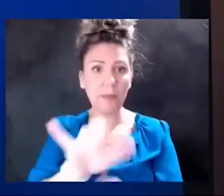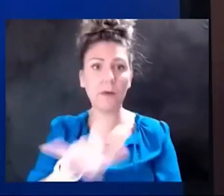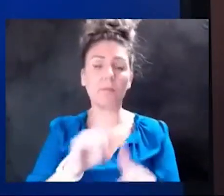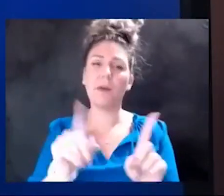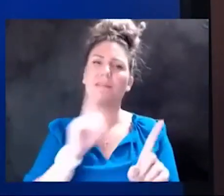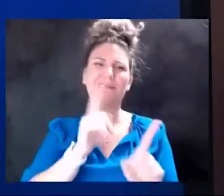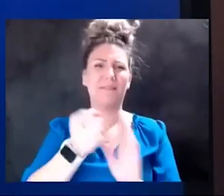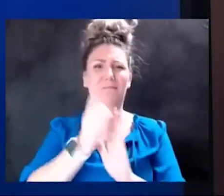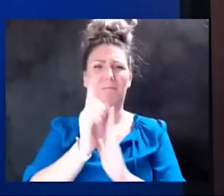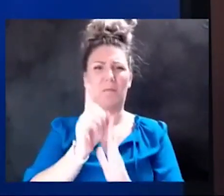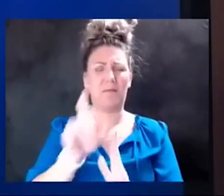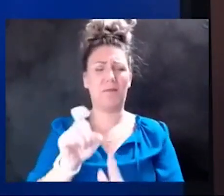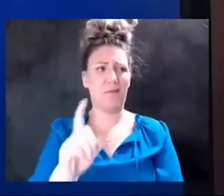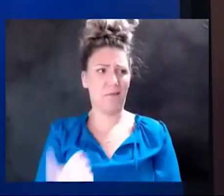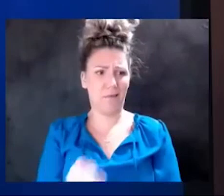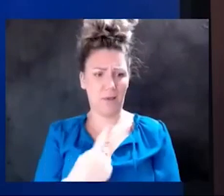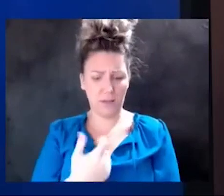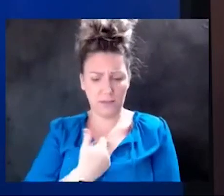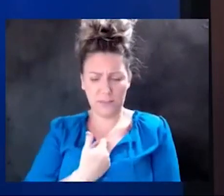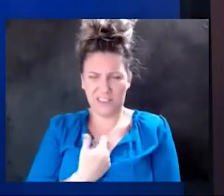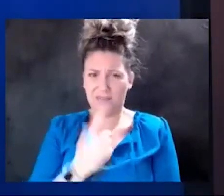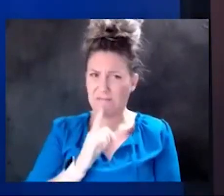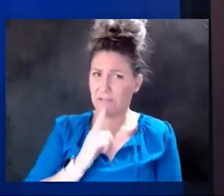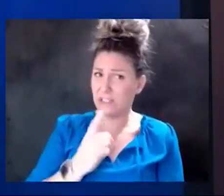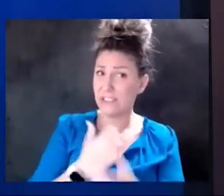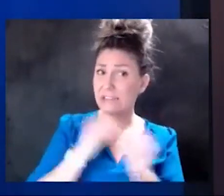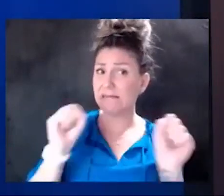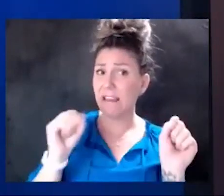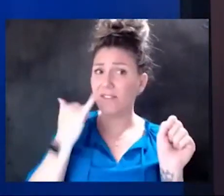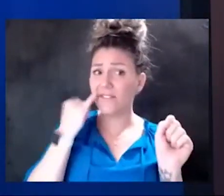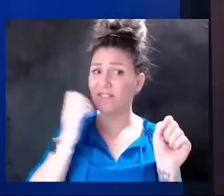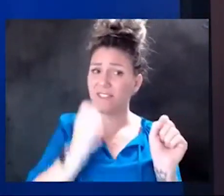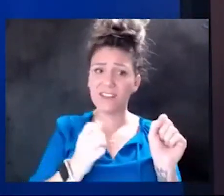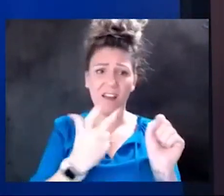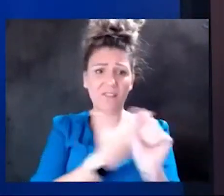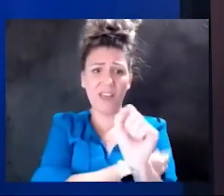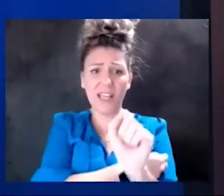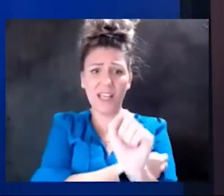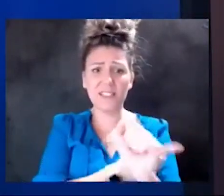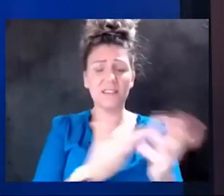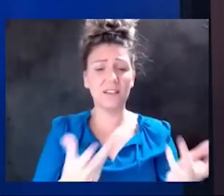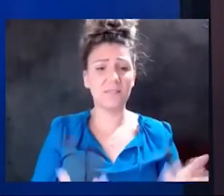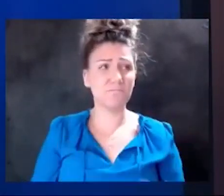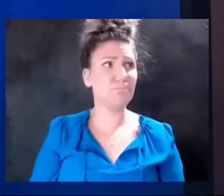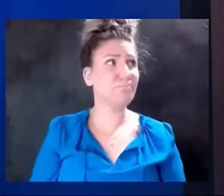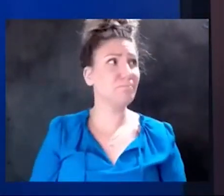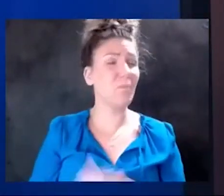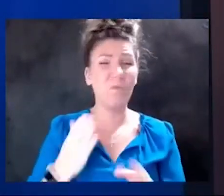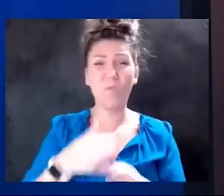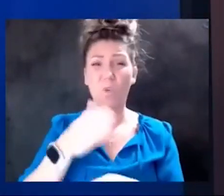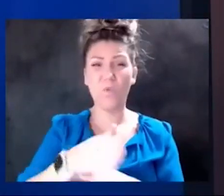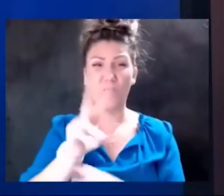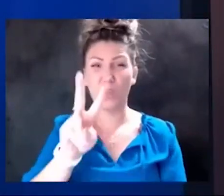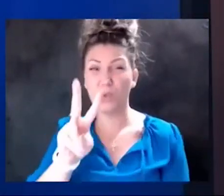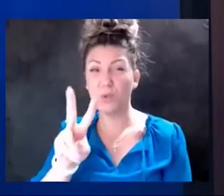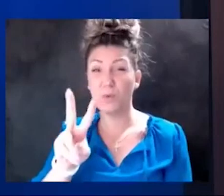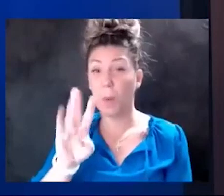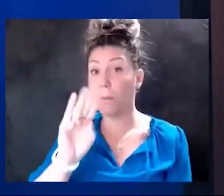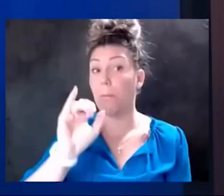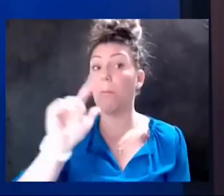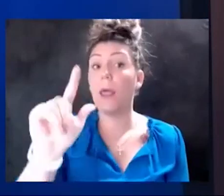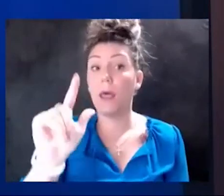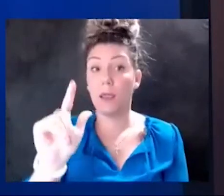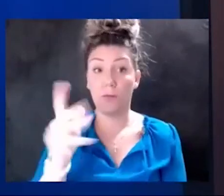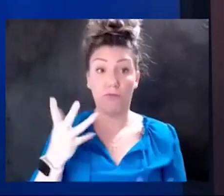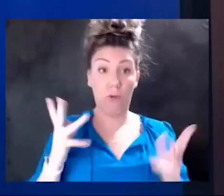to ask yourself, are you really safer not getting vaccinated when over 2 billion doses of vaccine have been administered